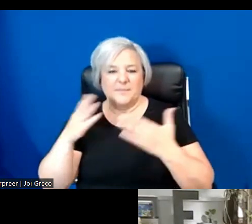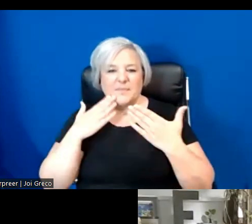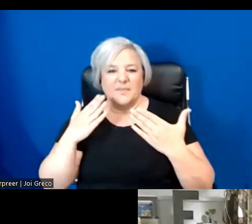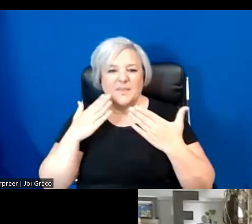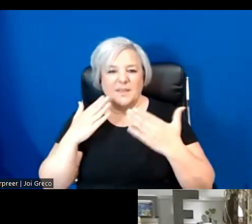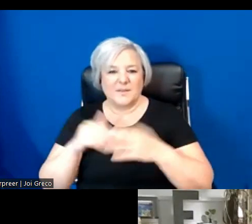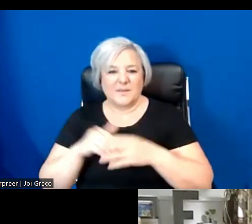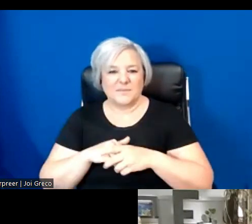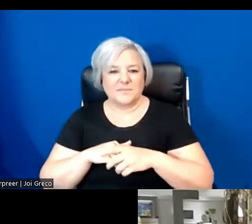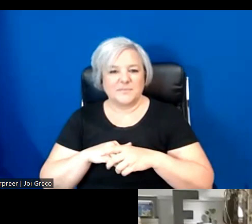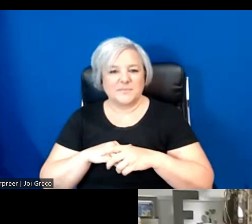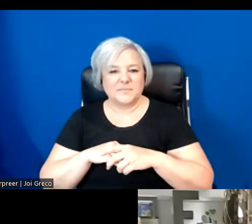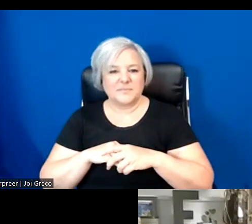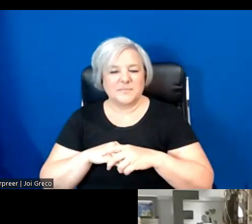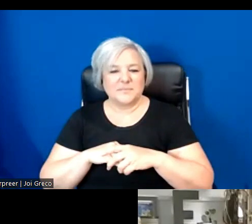all.